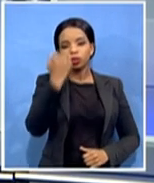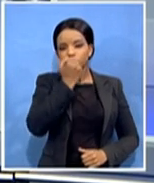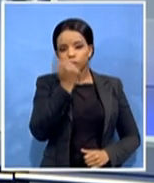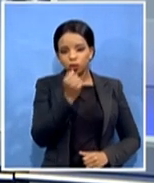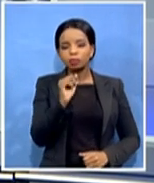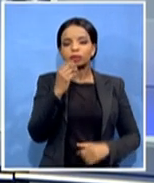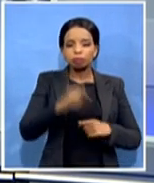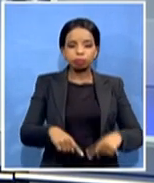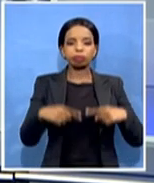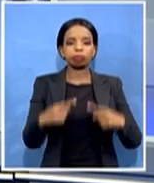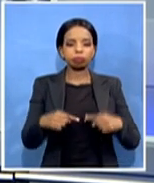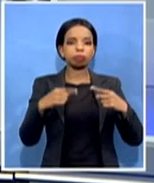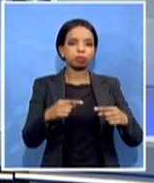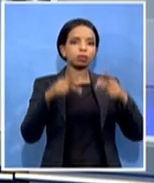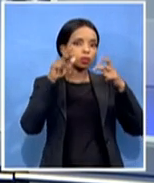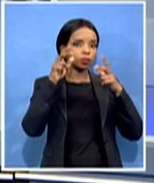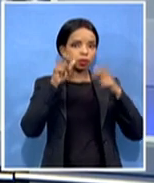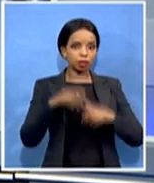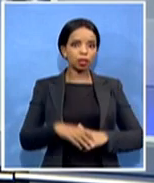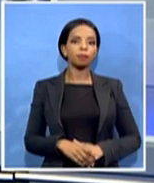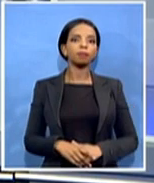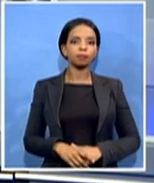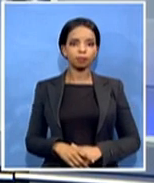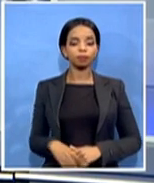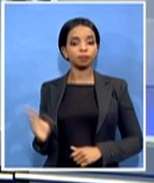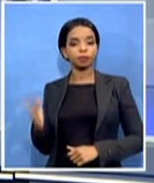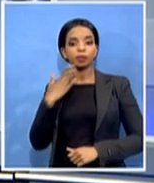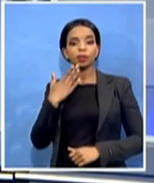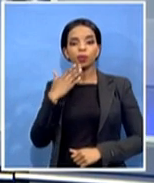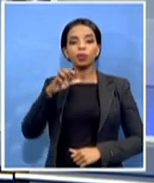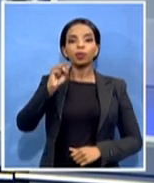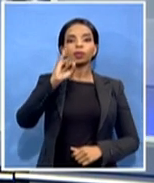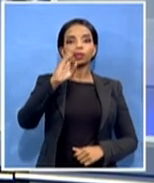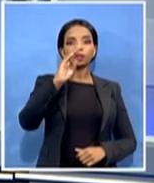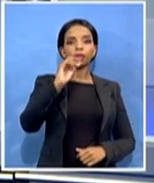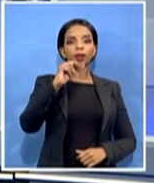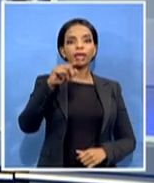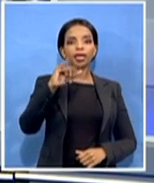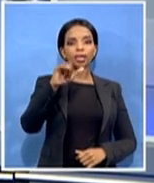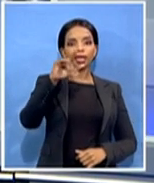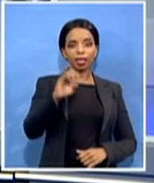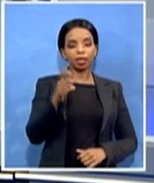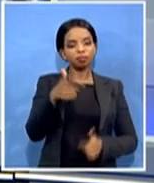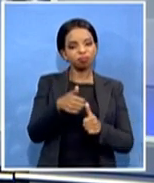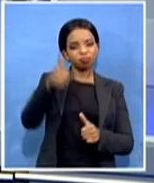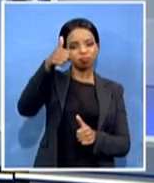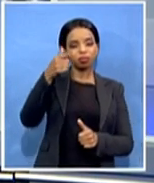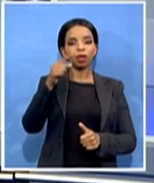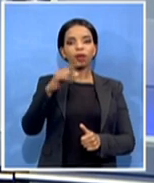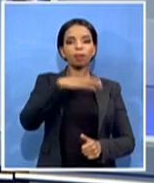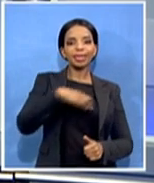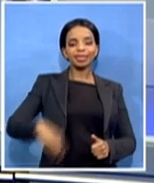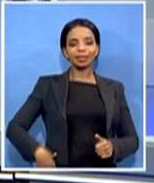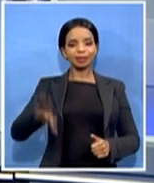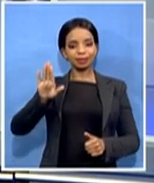gist of it. Sibongile Besani, head of ANC Presidency there, talking about the ANC delegation that went on